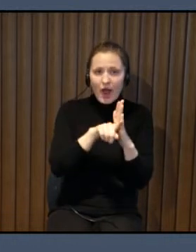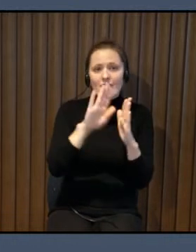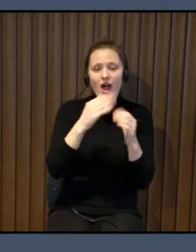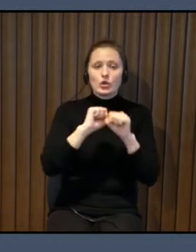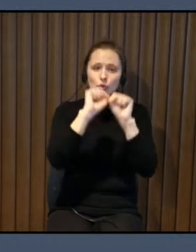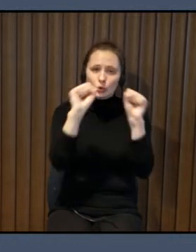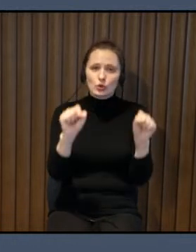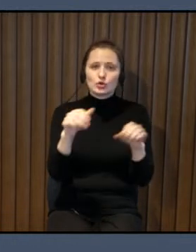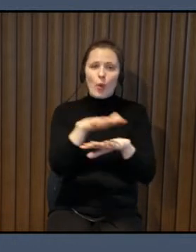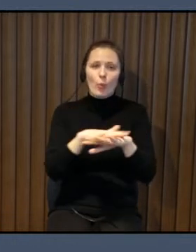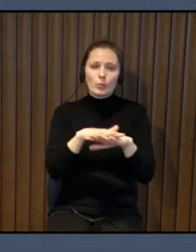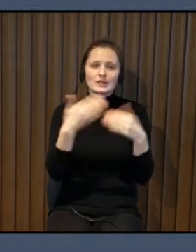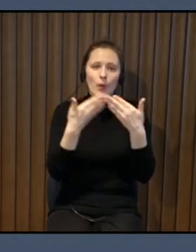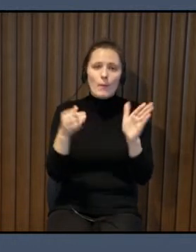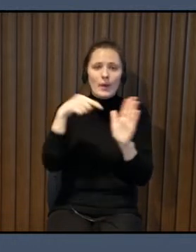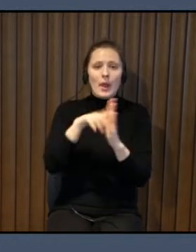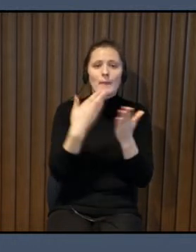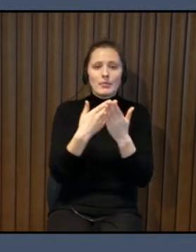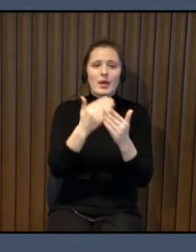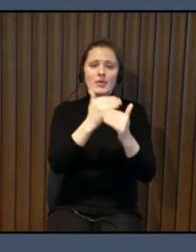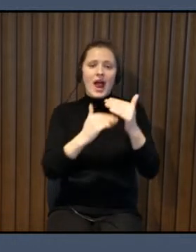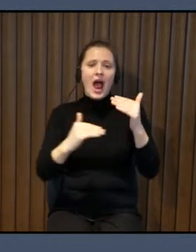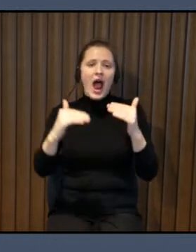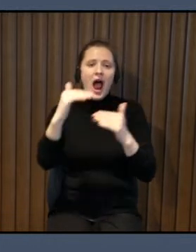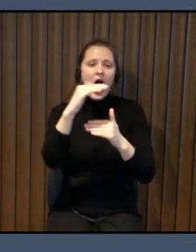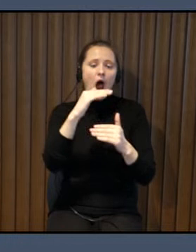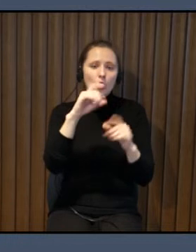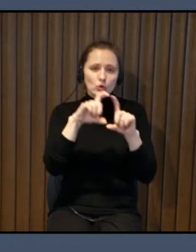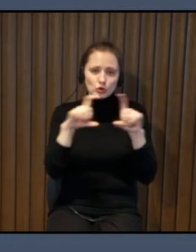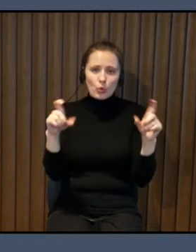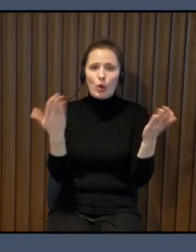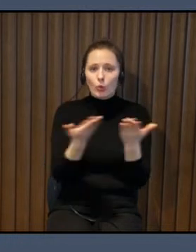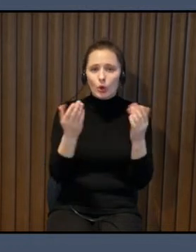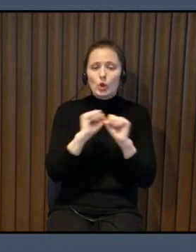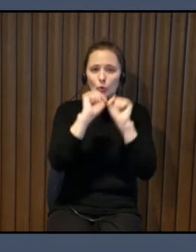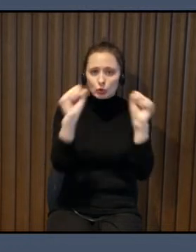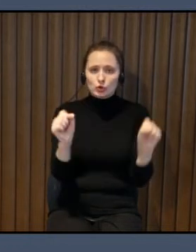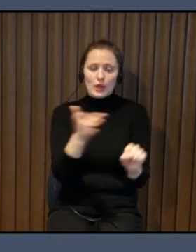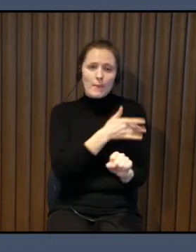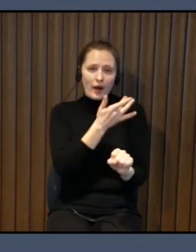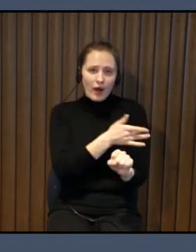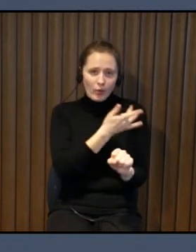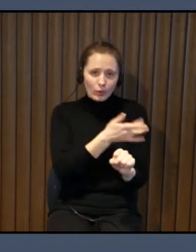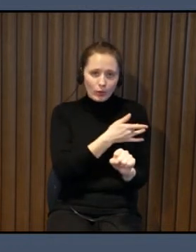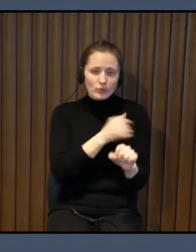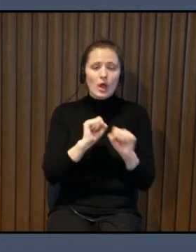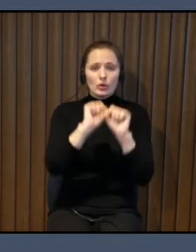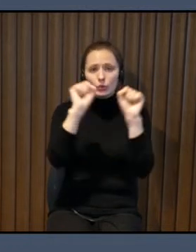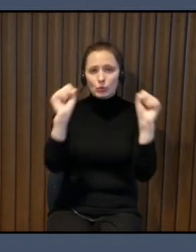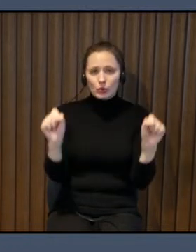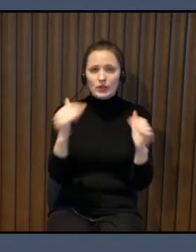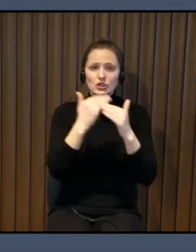these buildings ensure public services. For example, if this is a university ensuring